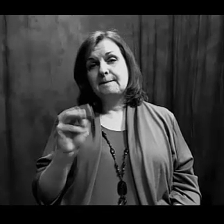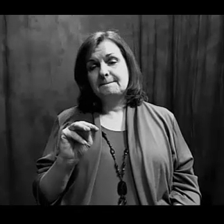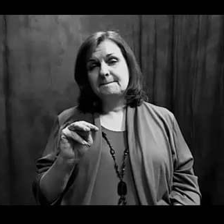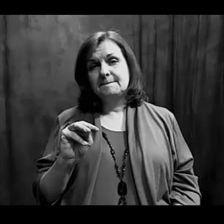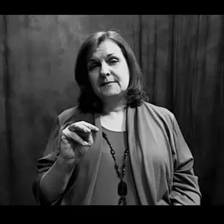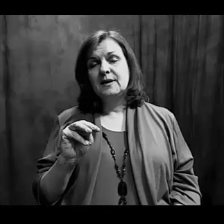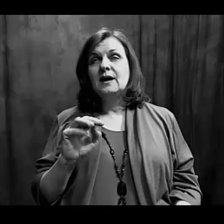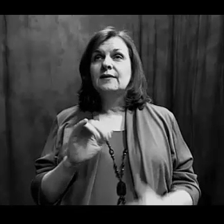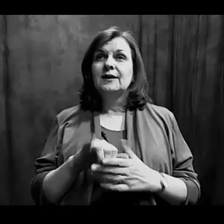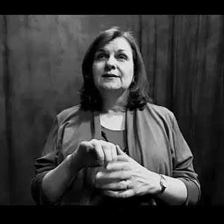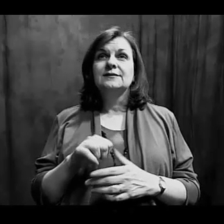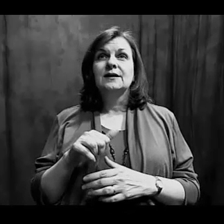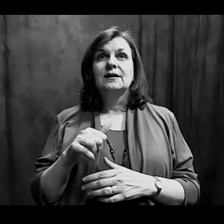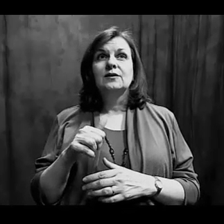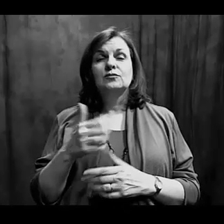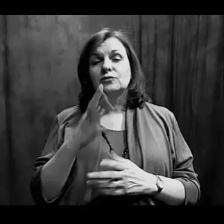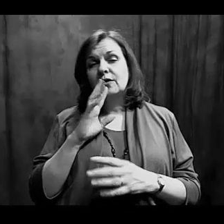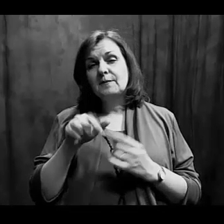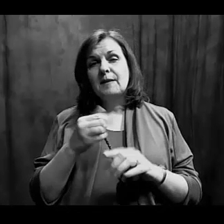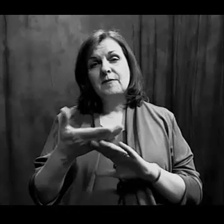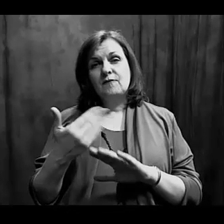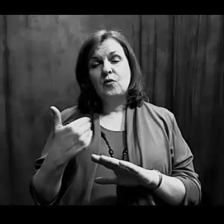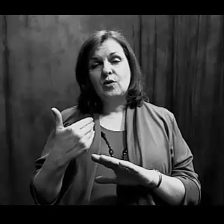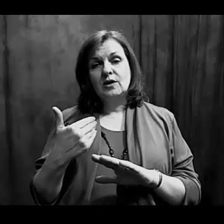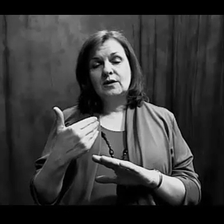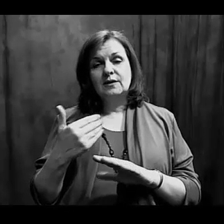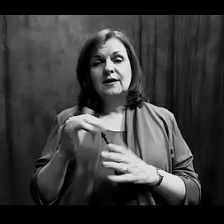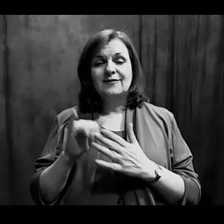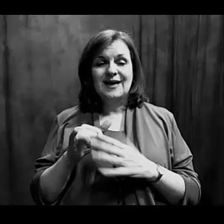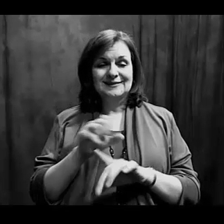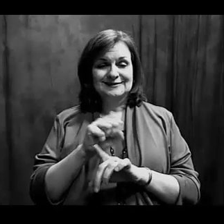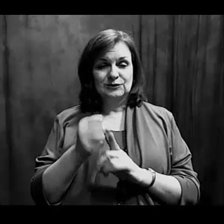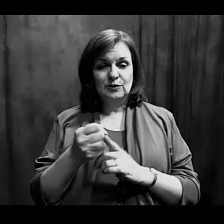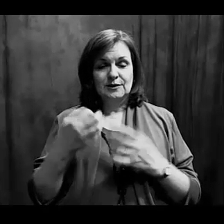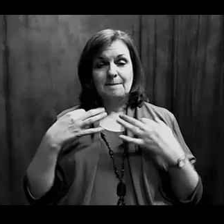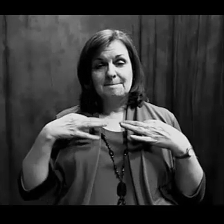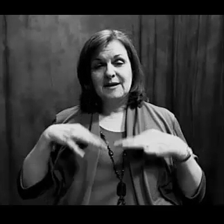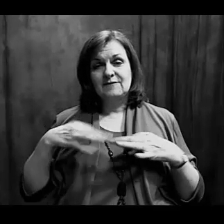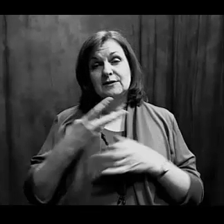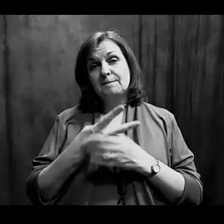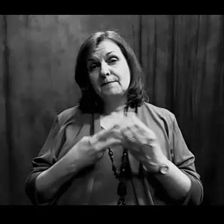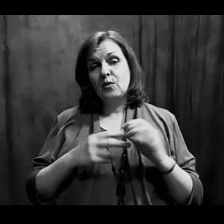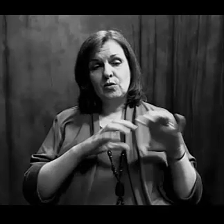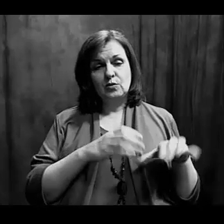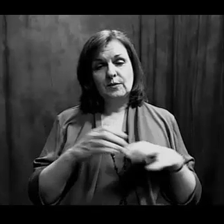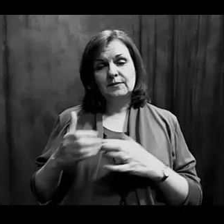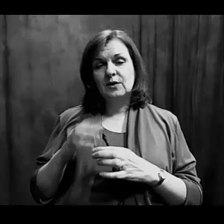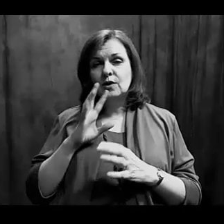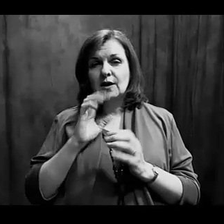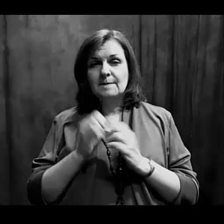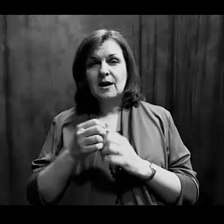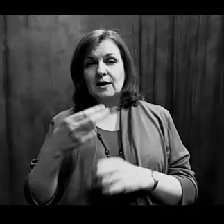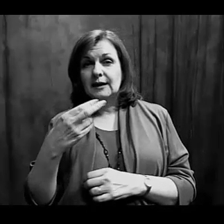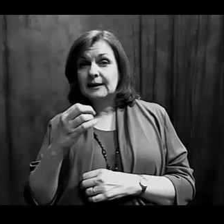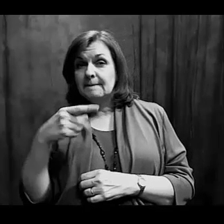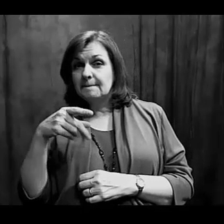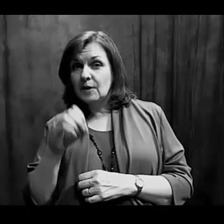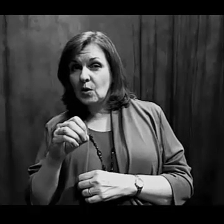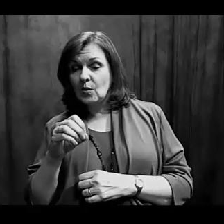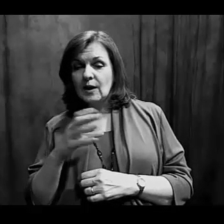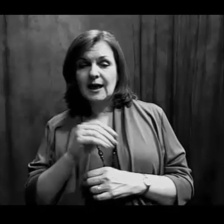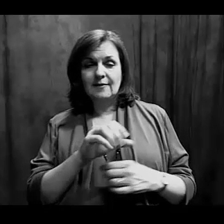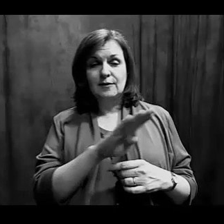mutualism, we look at, and we've talked about before, as something that is beneficial to both. In this case, looking at the microbes